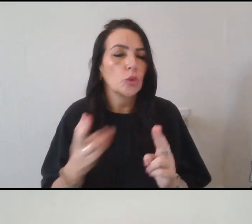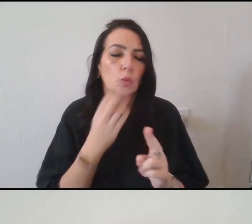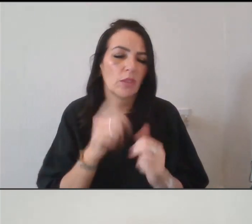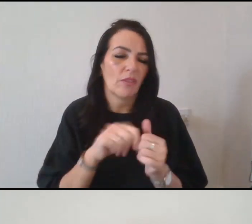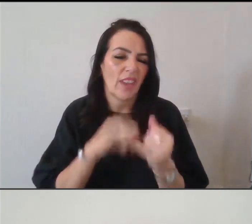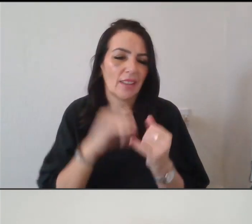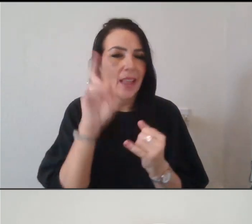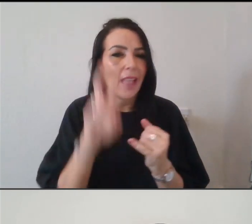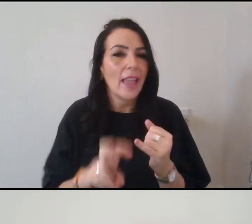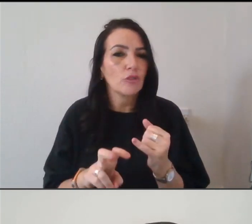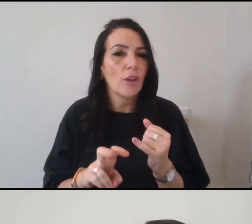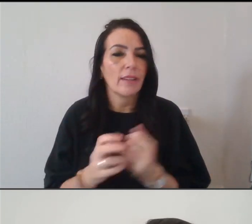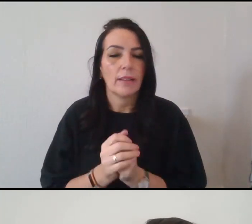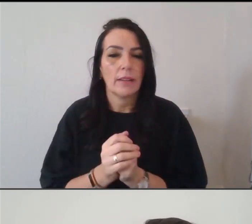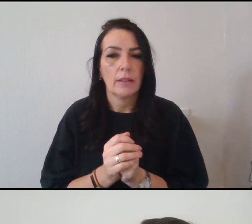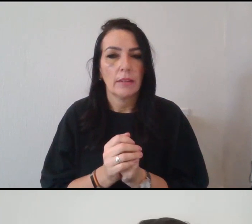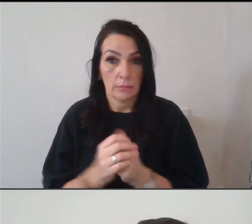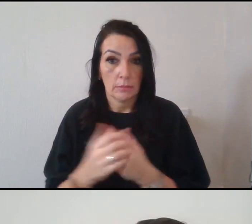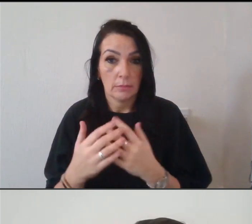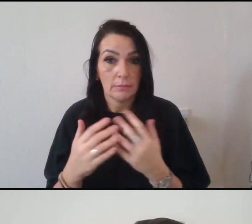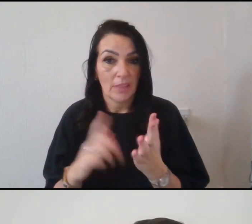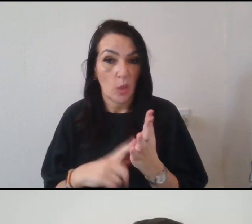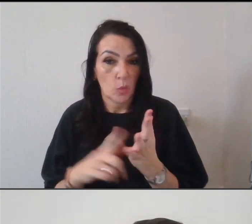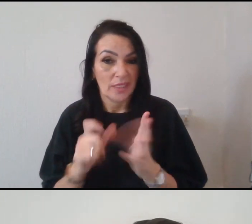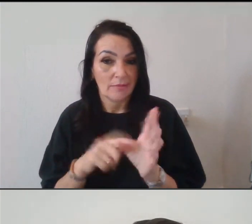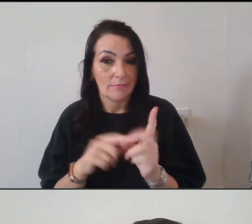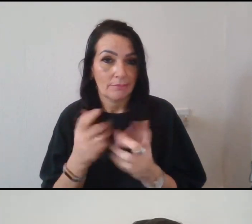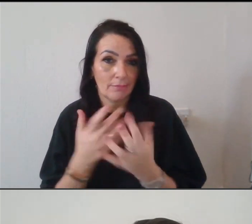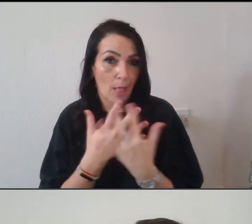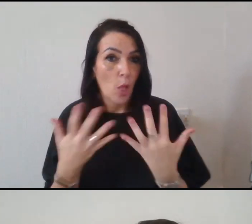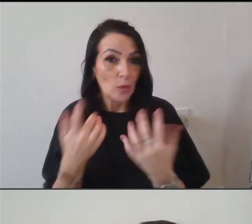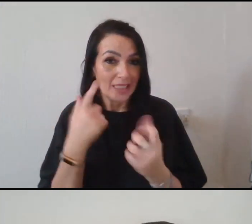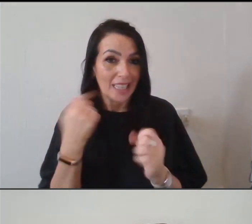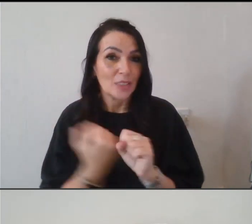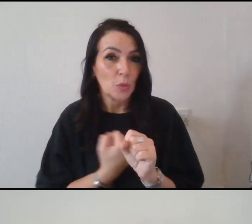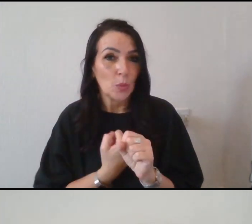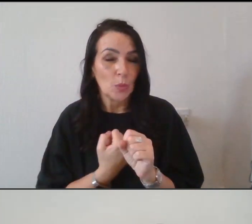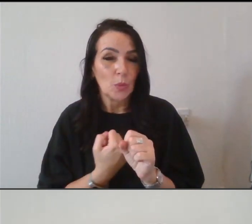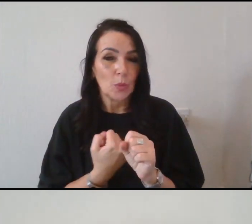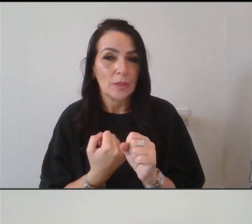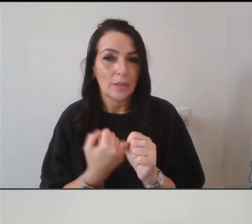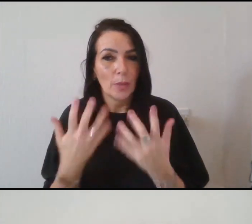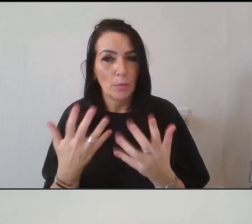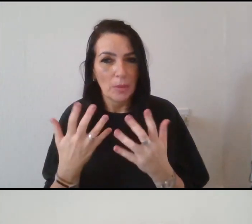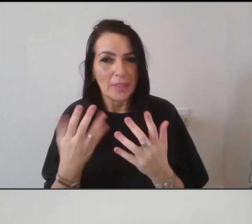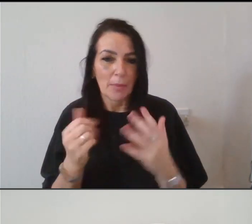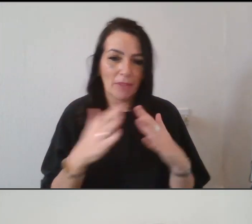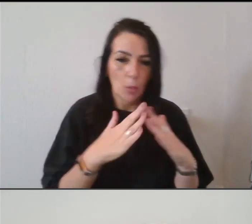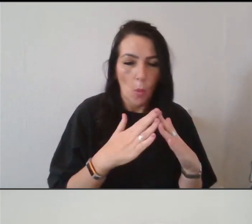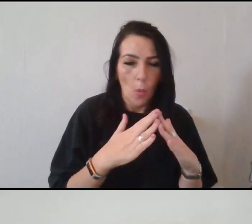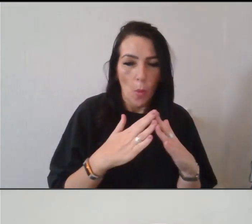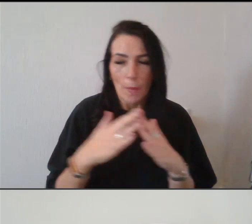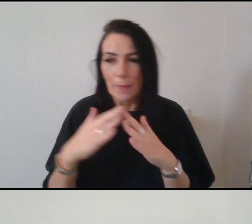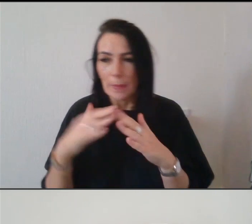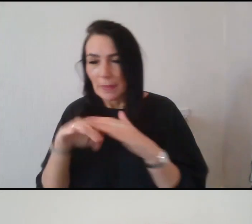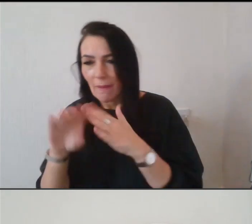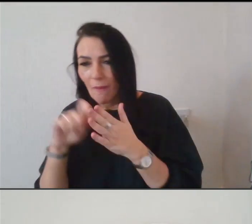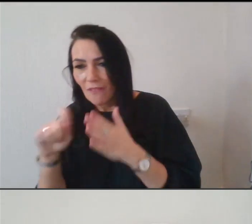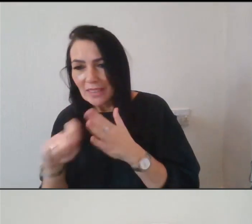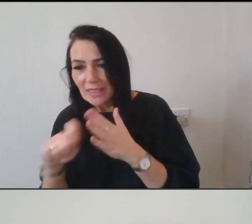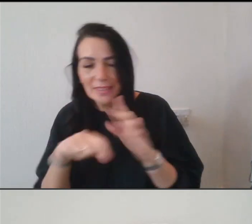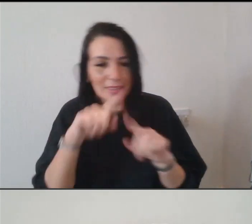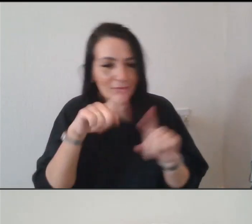Yeah, there's quite a lot you could do. Obviously, we're all a bit kind of in a split workplace situation. A lot of people working from home, but some people are in